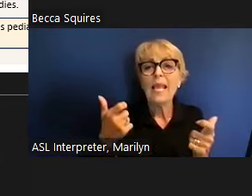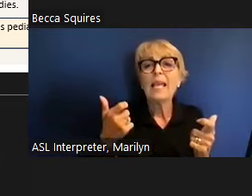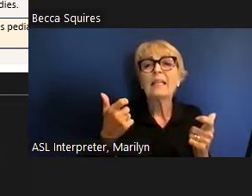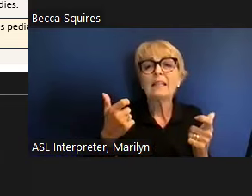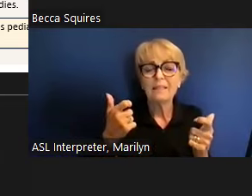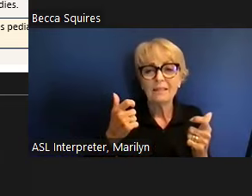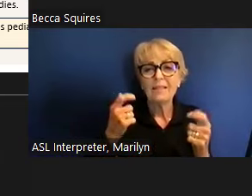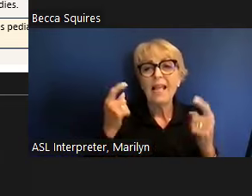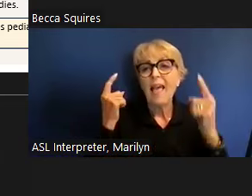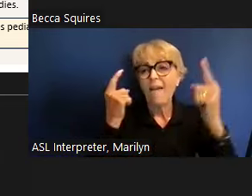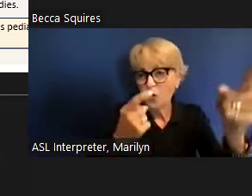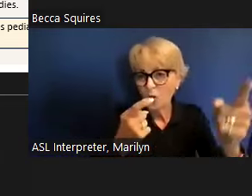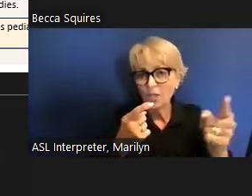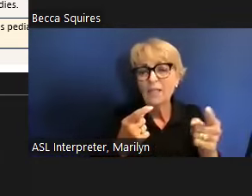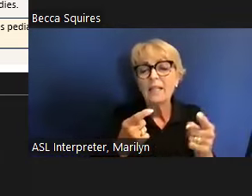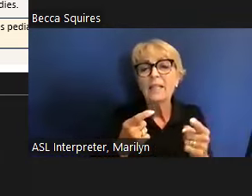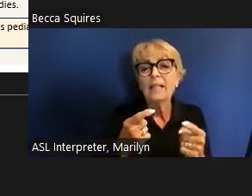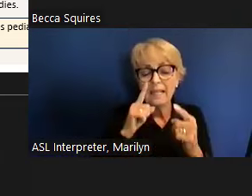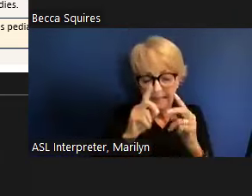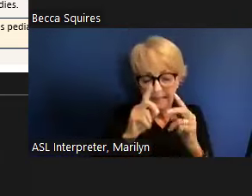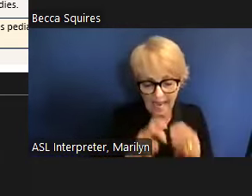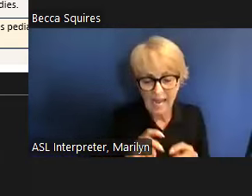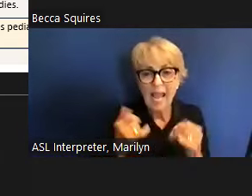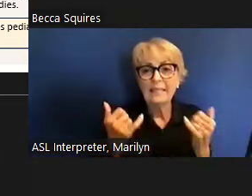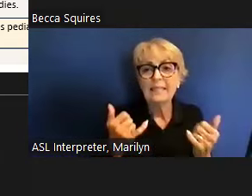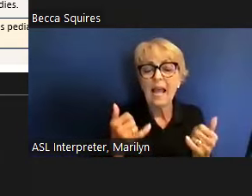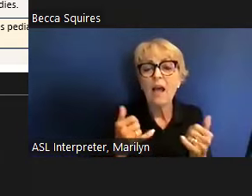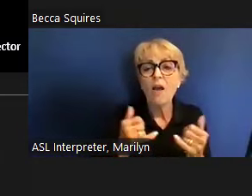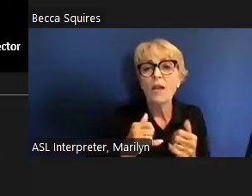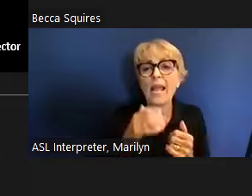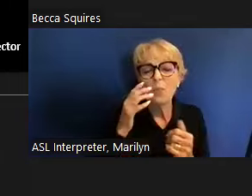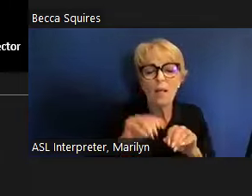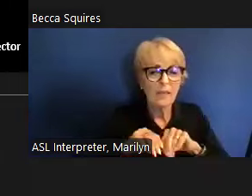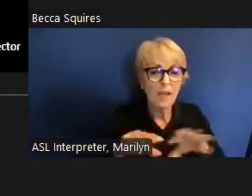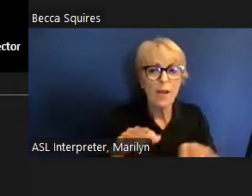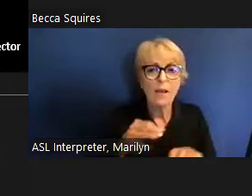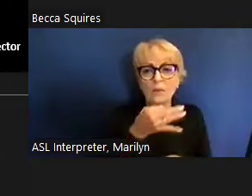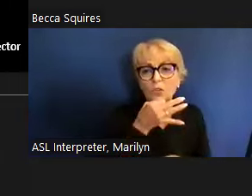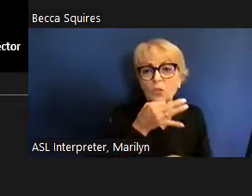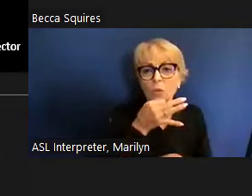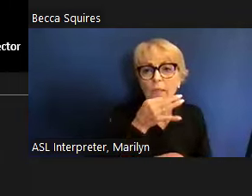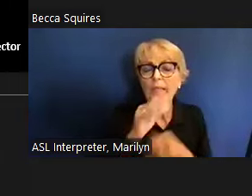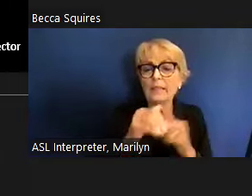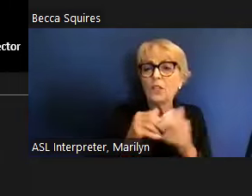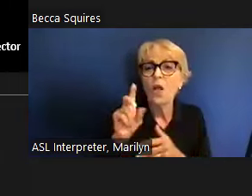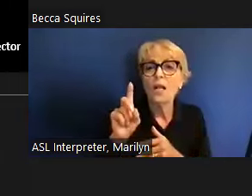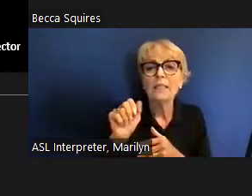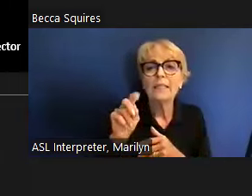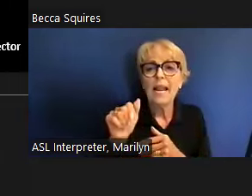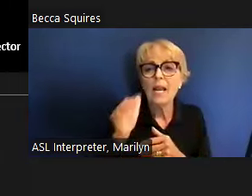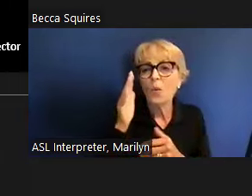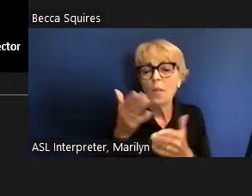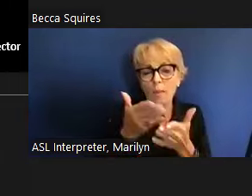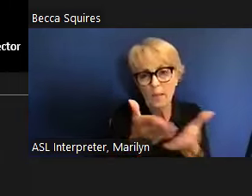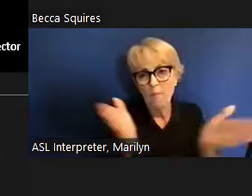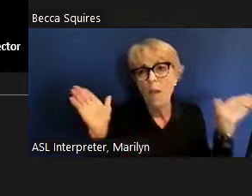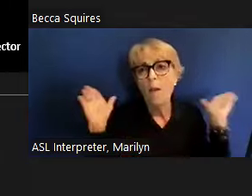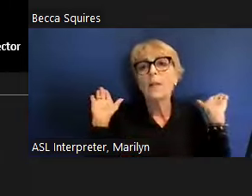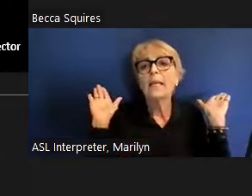effort, is, being analyzed now and will be coming out shortly. It's all data will be public in what's called